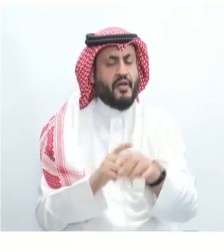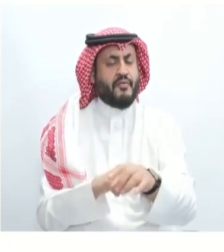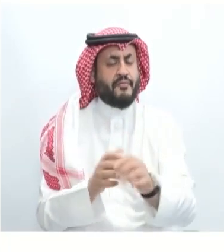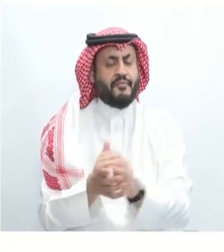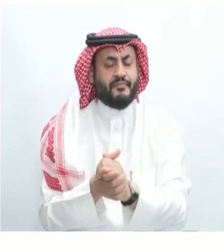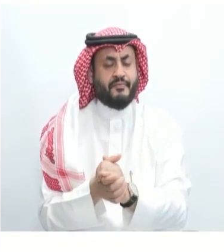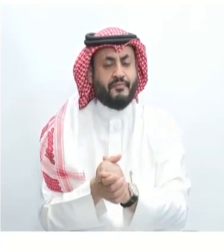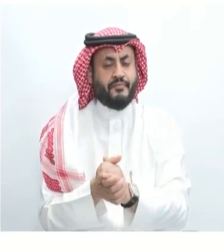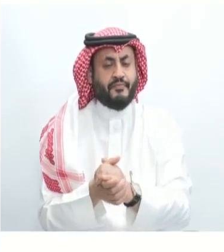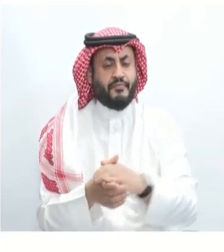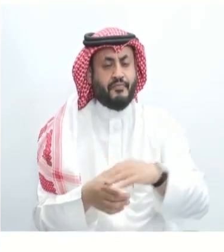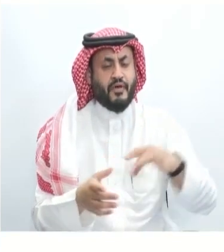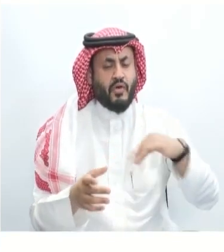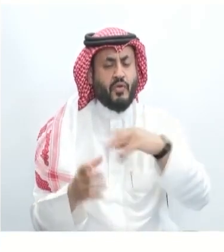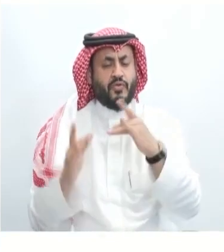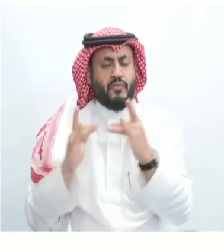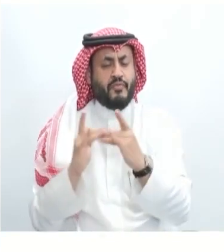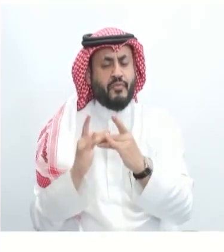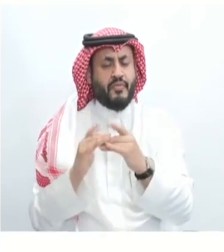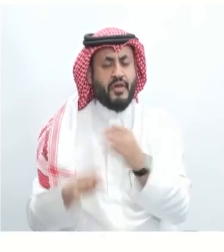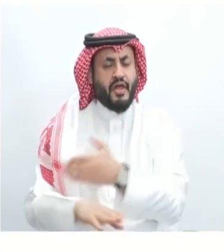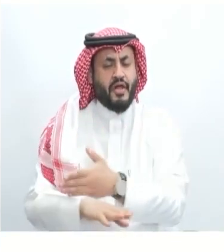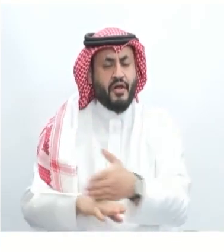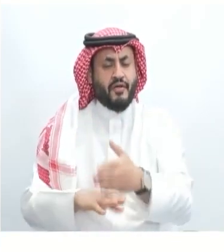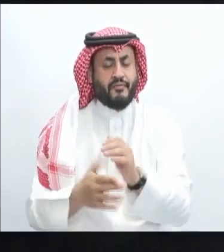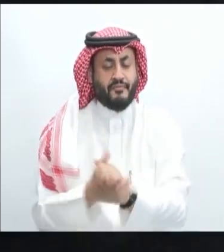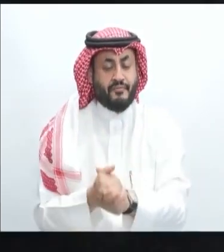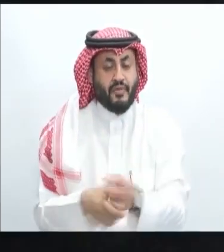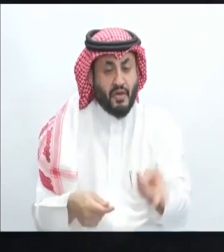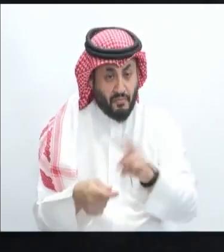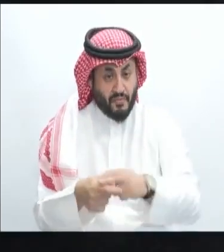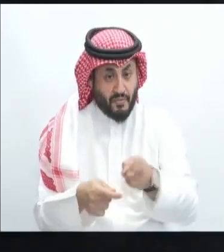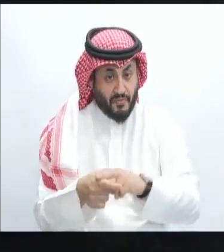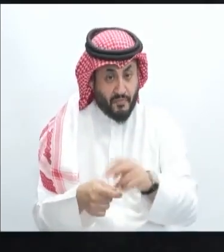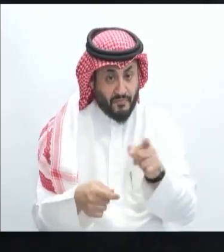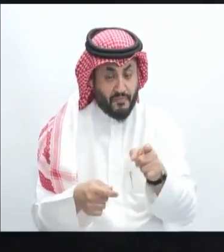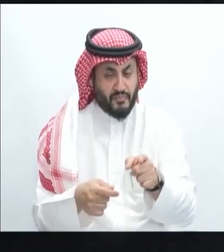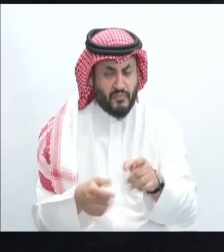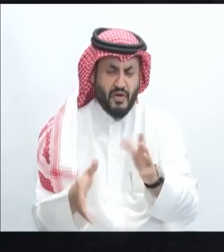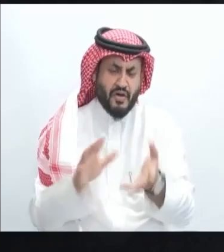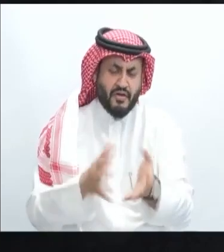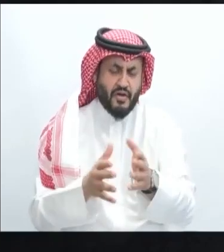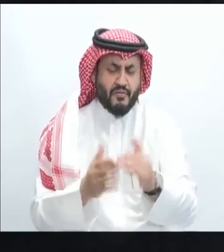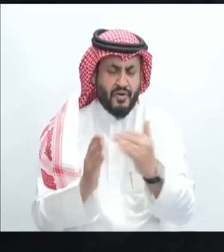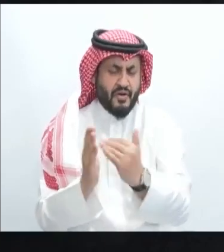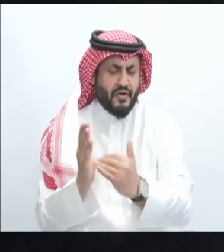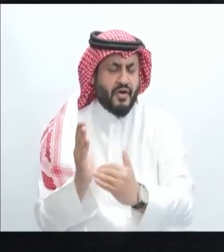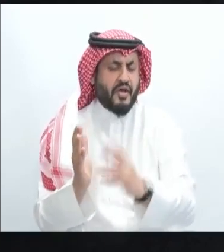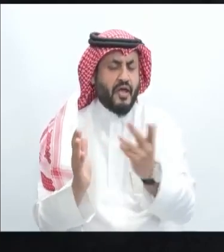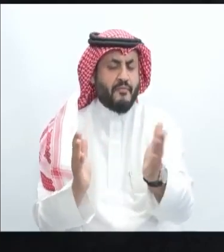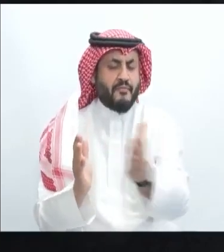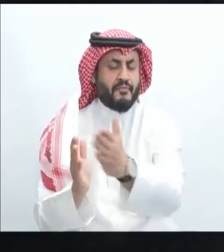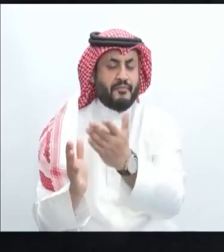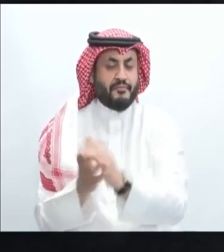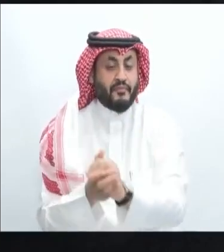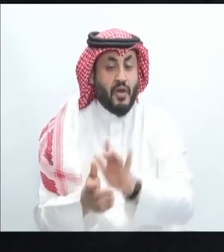you go to bed early? So is it every day you always go to bed early? Or is it sometimes